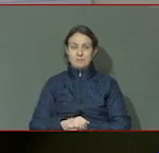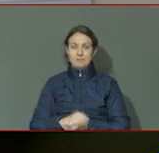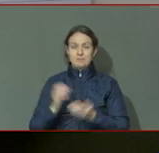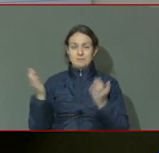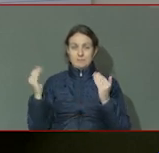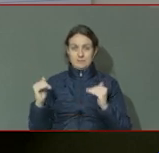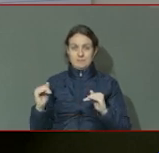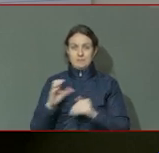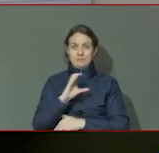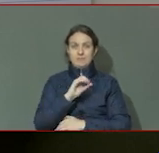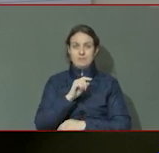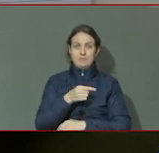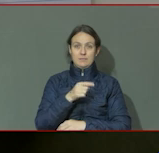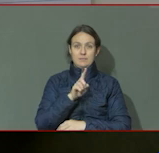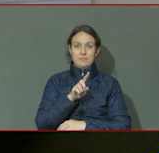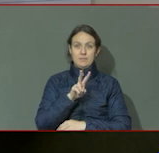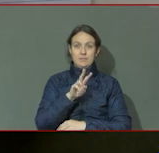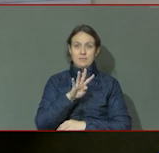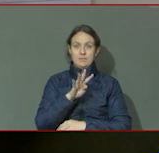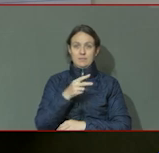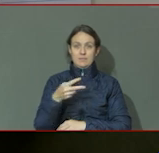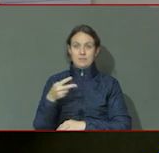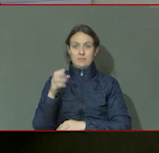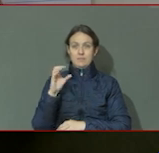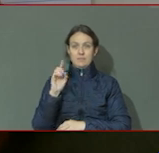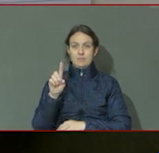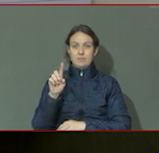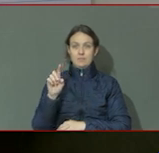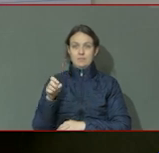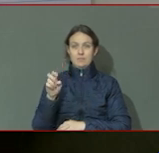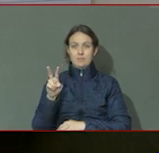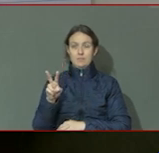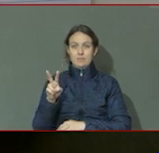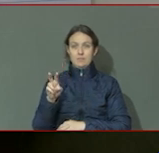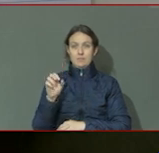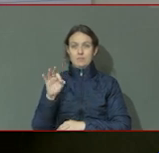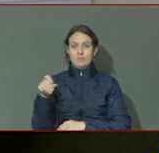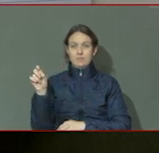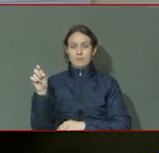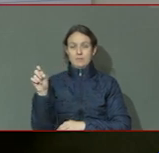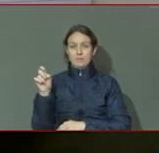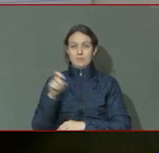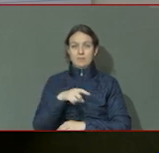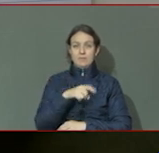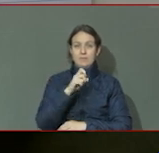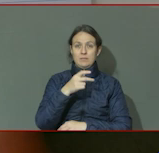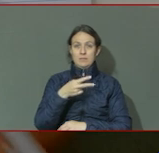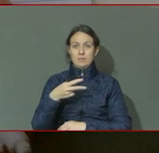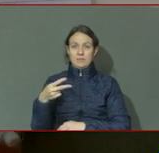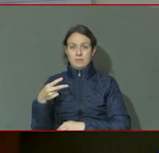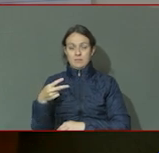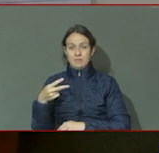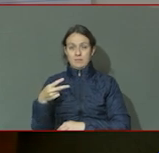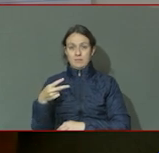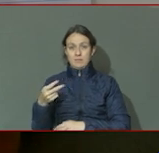Right, so 0,124 equals 1,6x. And if I divide by 1,6 on both